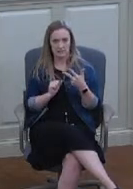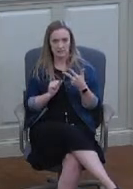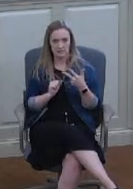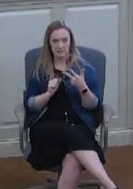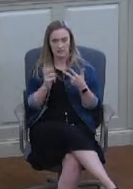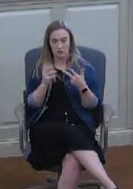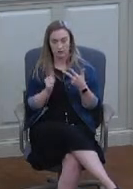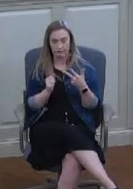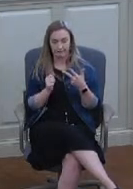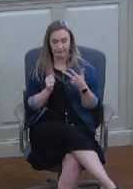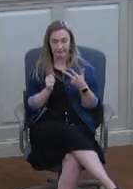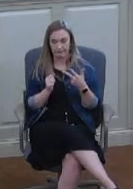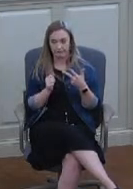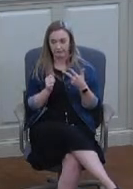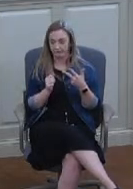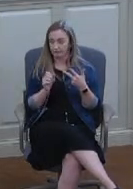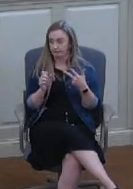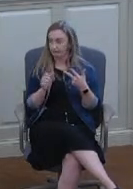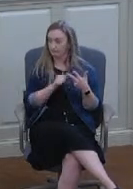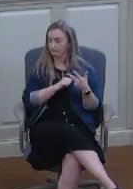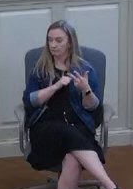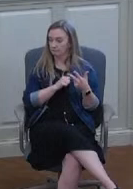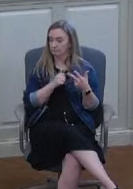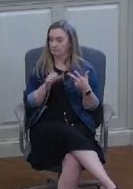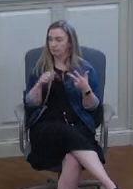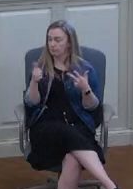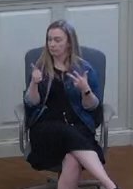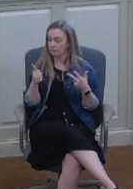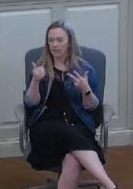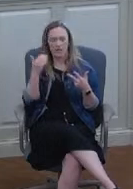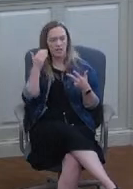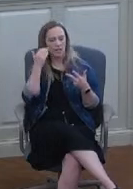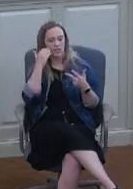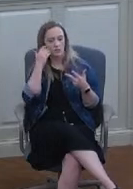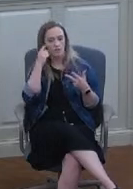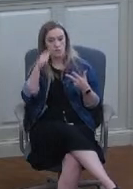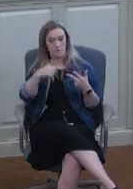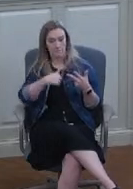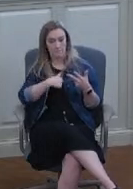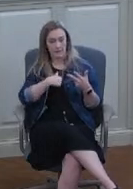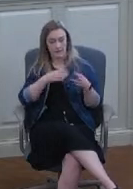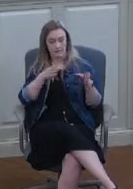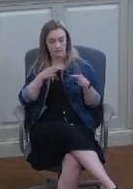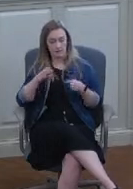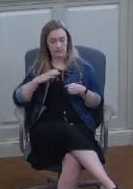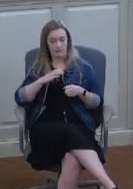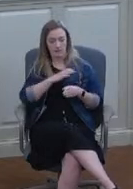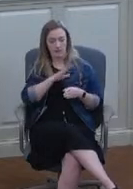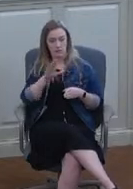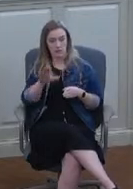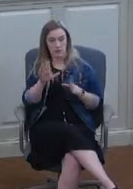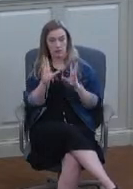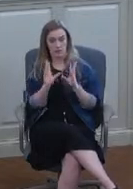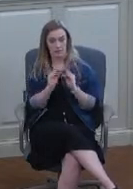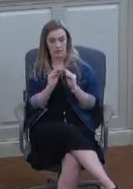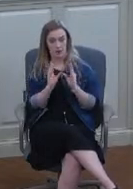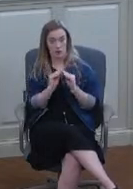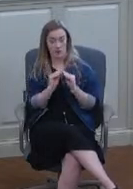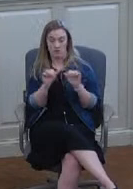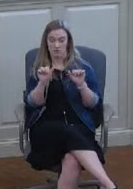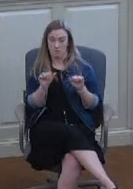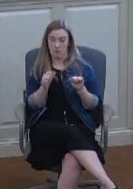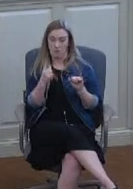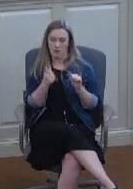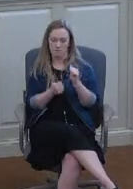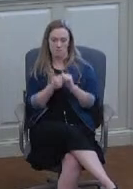So, Other And- comments or questions? Yes, ma'am. Yeah, I know for me, the Planning Commission's hearing was probably one of the